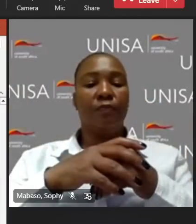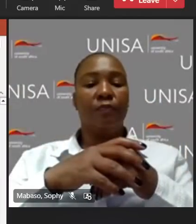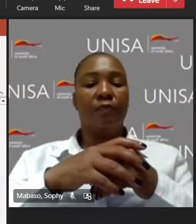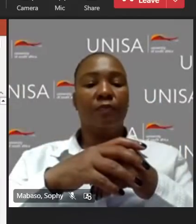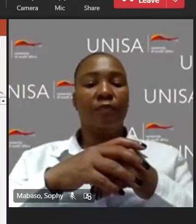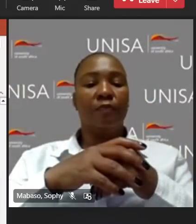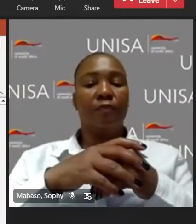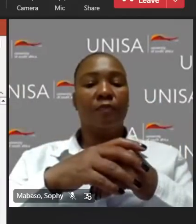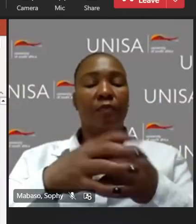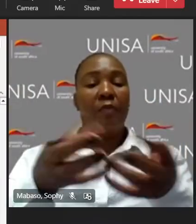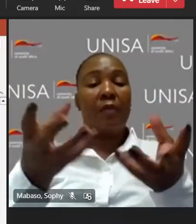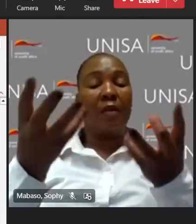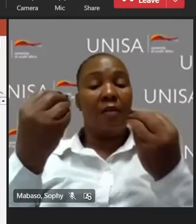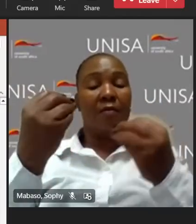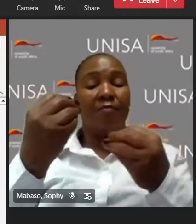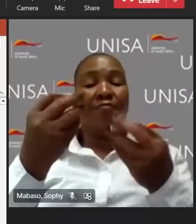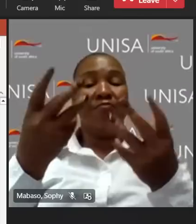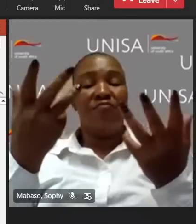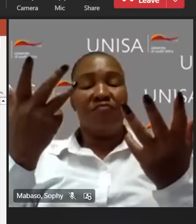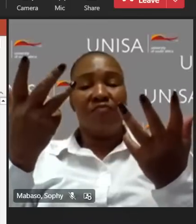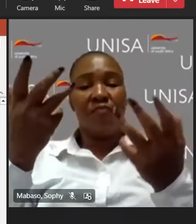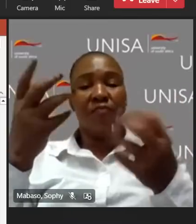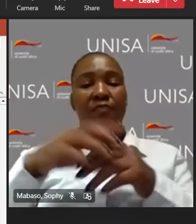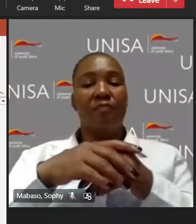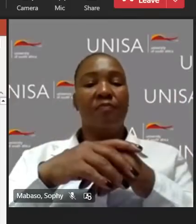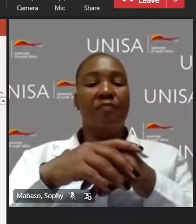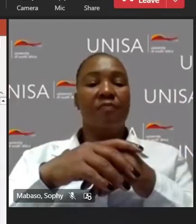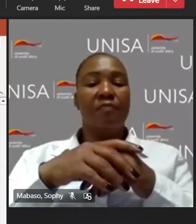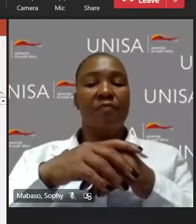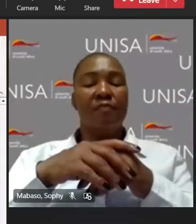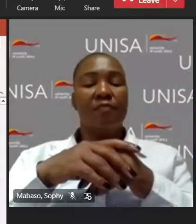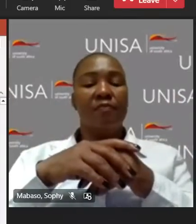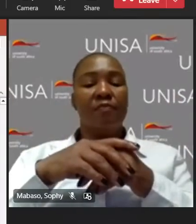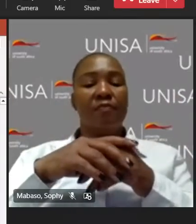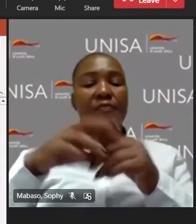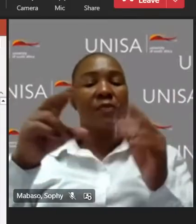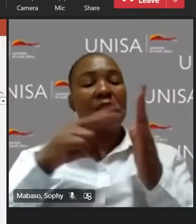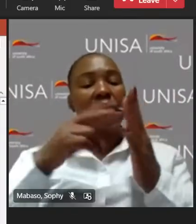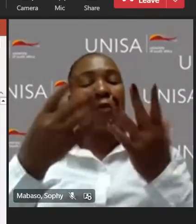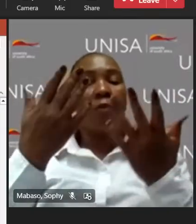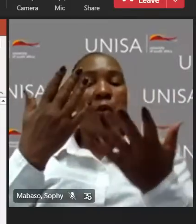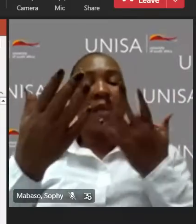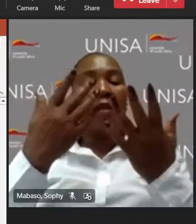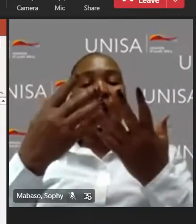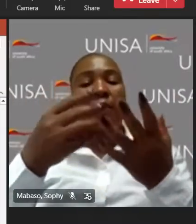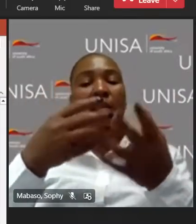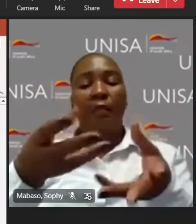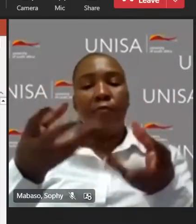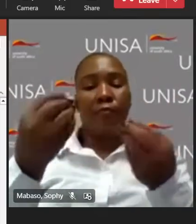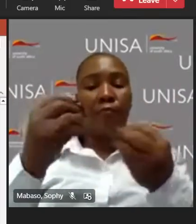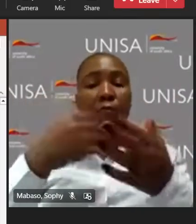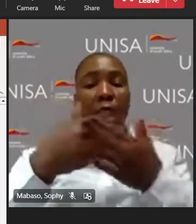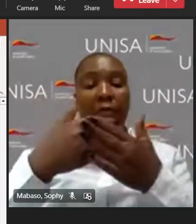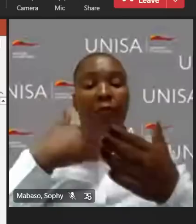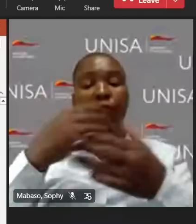apply with NSFAS to see if they can fund them before